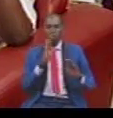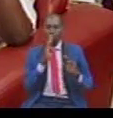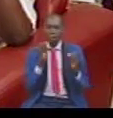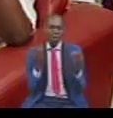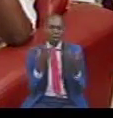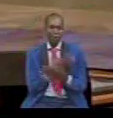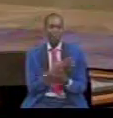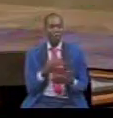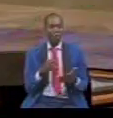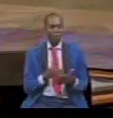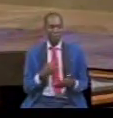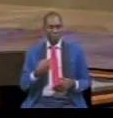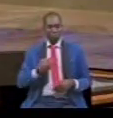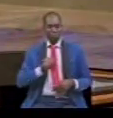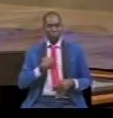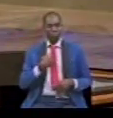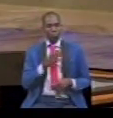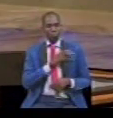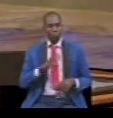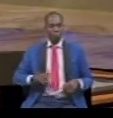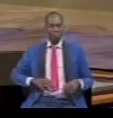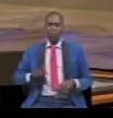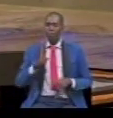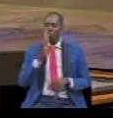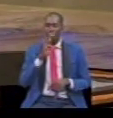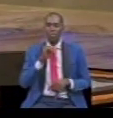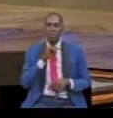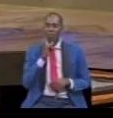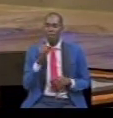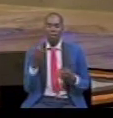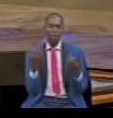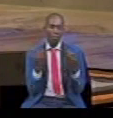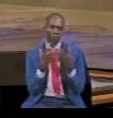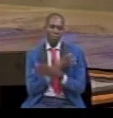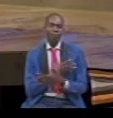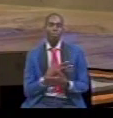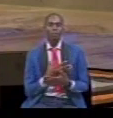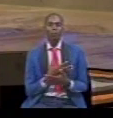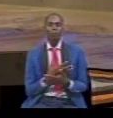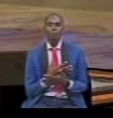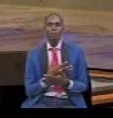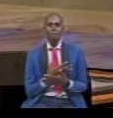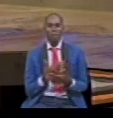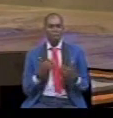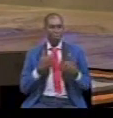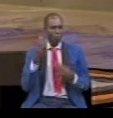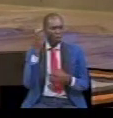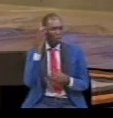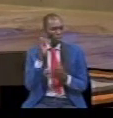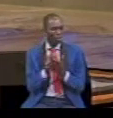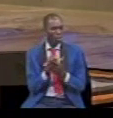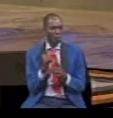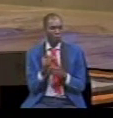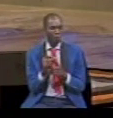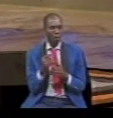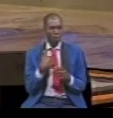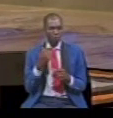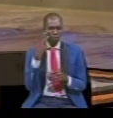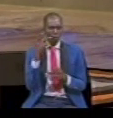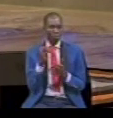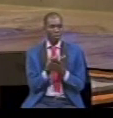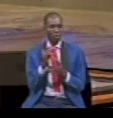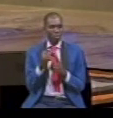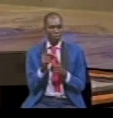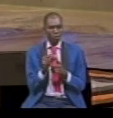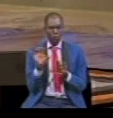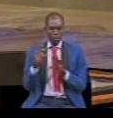It is I, be not afraid. Have you heard? I said, did